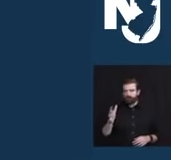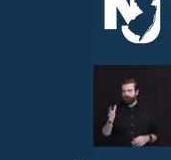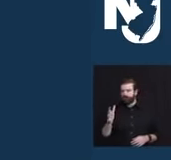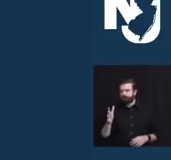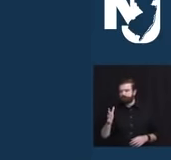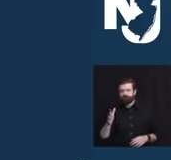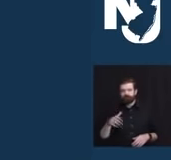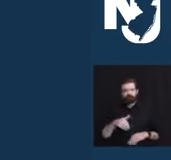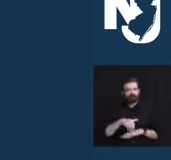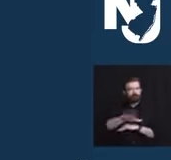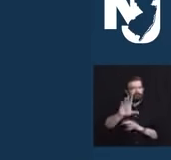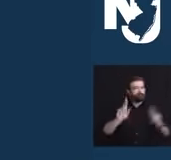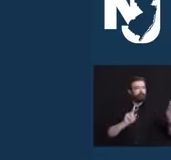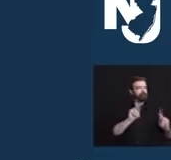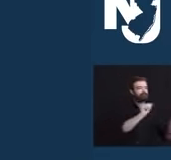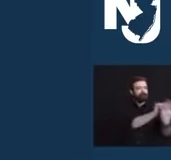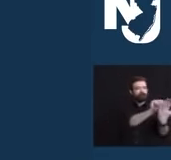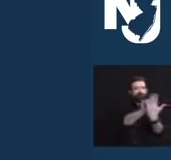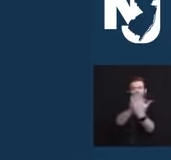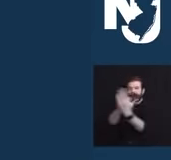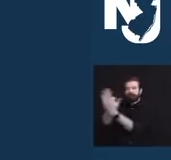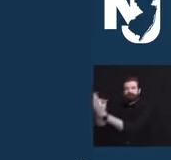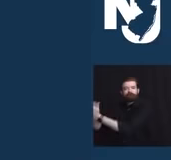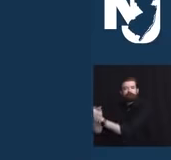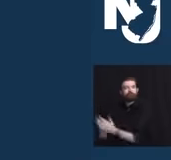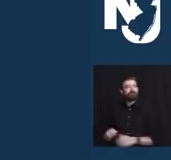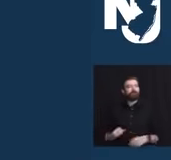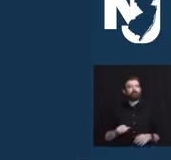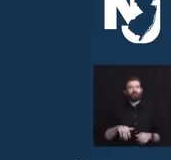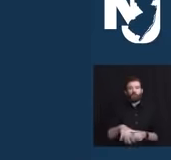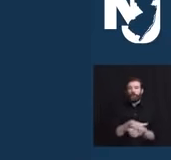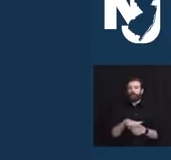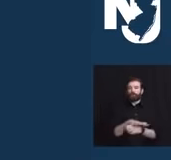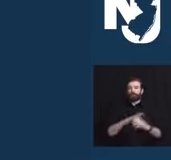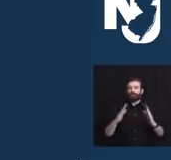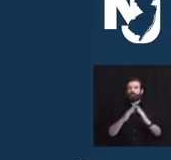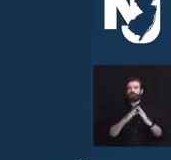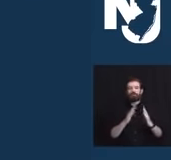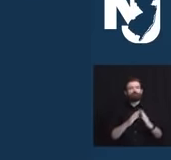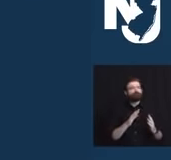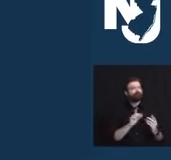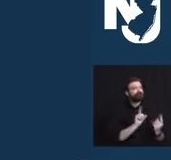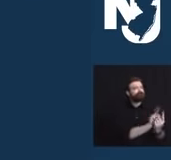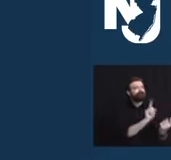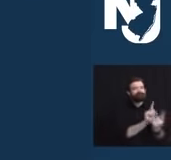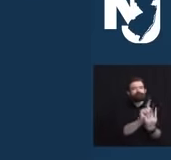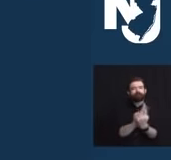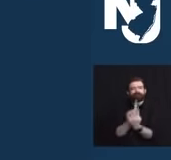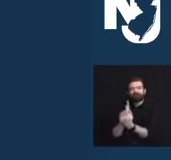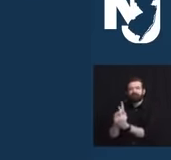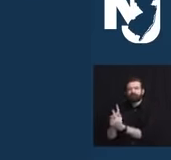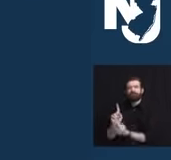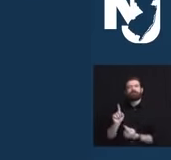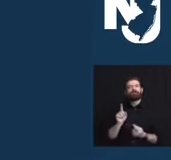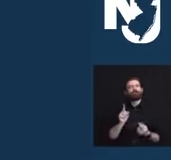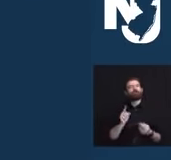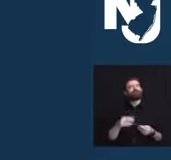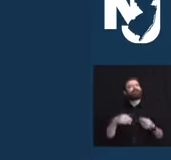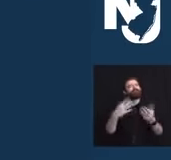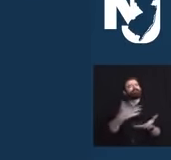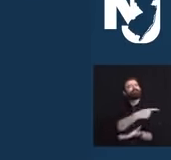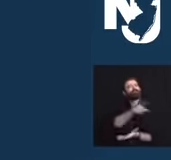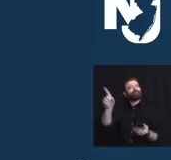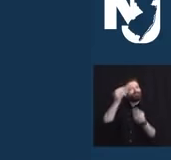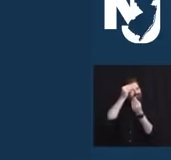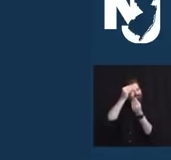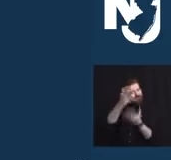communities, reaching out to residents with information and resources necessary that will help them make the decision to